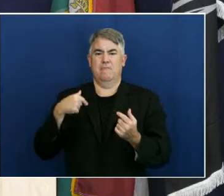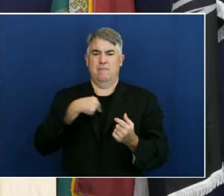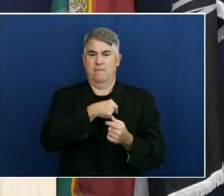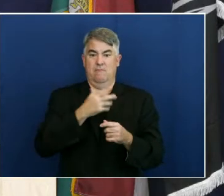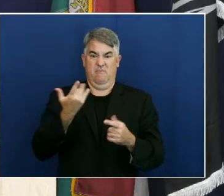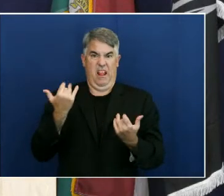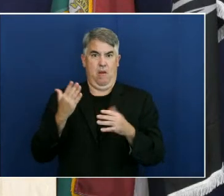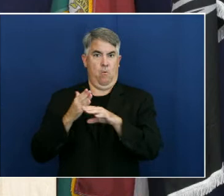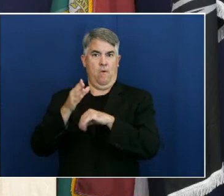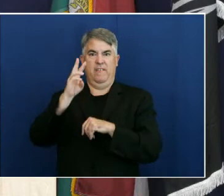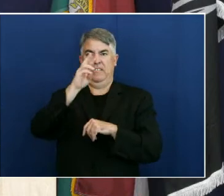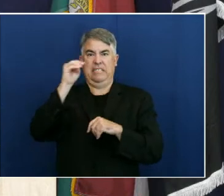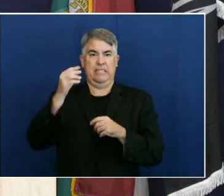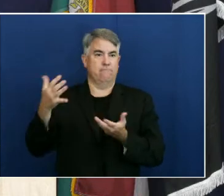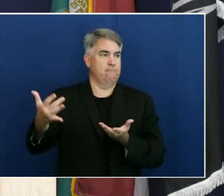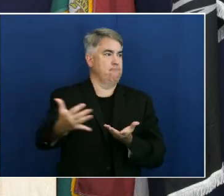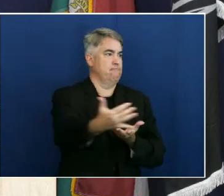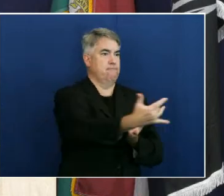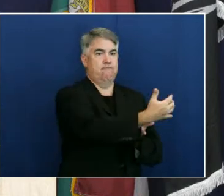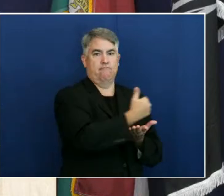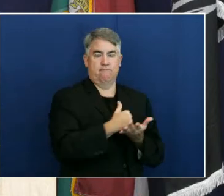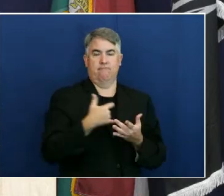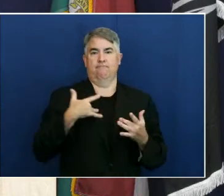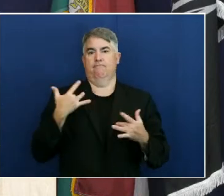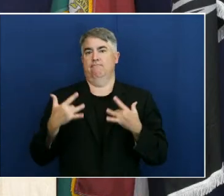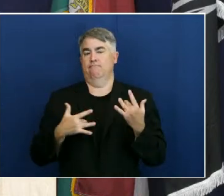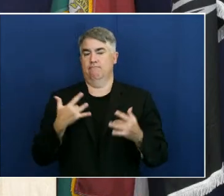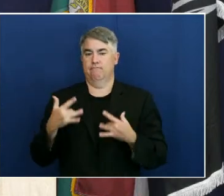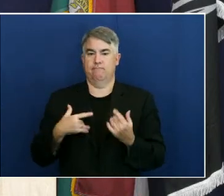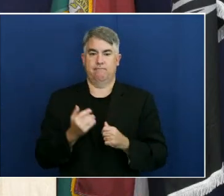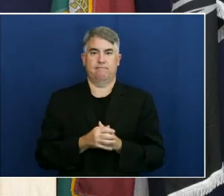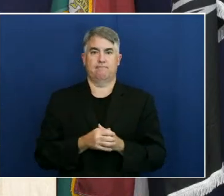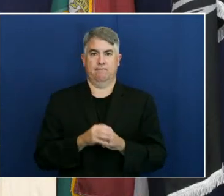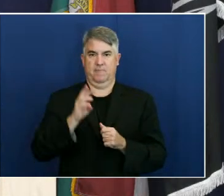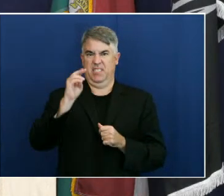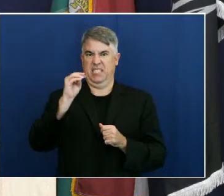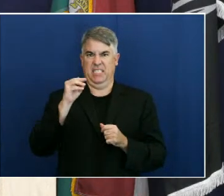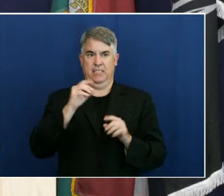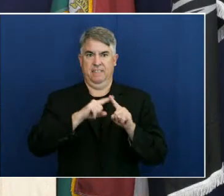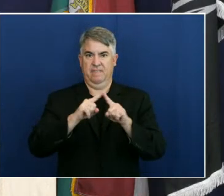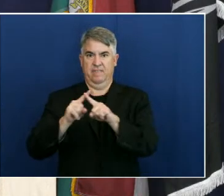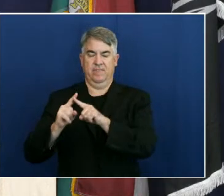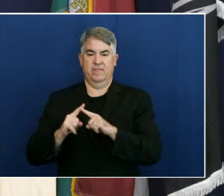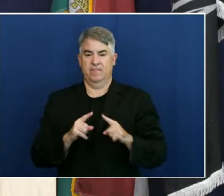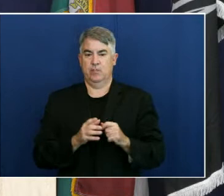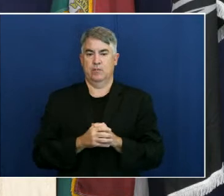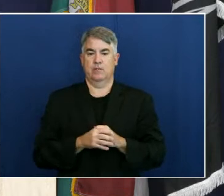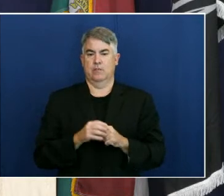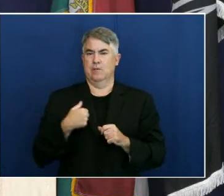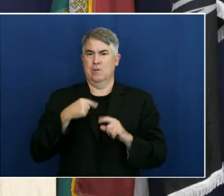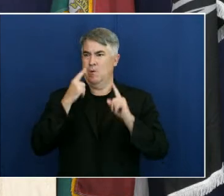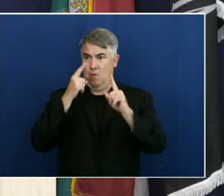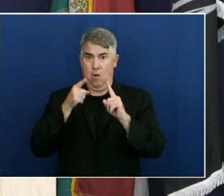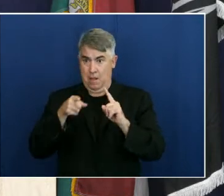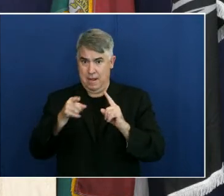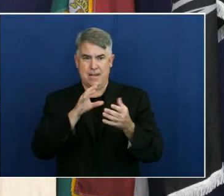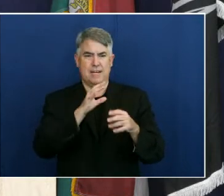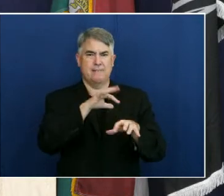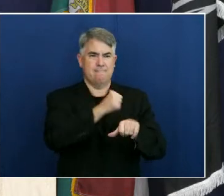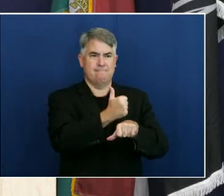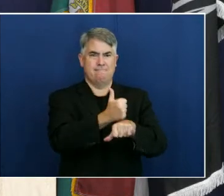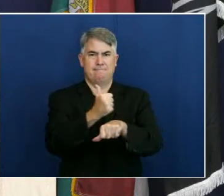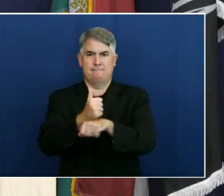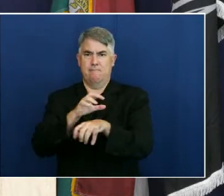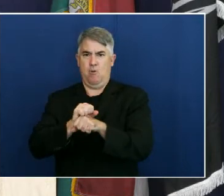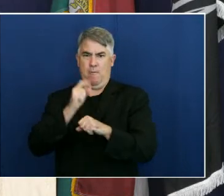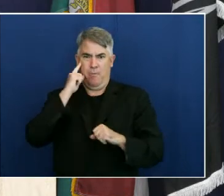presently vetting those. We may not be able to fulfill every one of them, but we are looking for large-scale events where there's potentially hundreds of folks